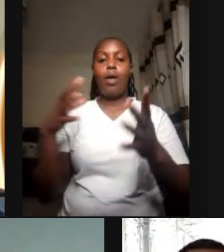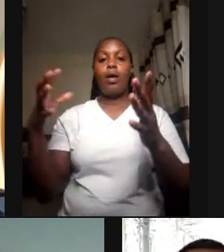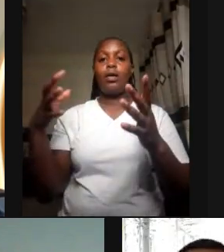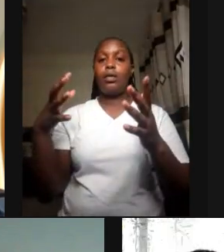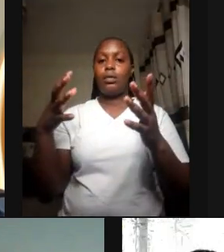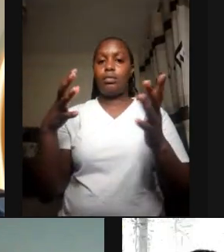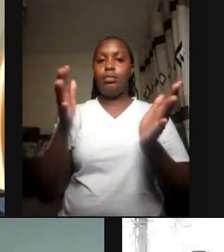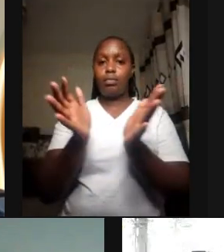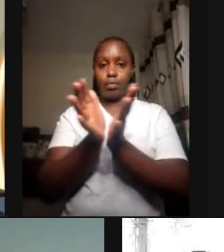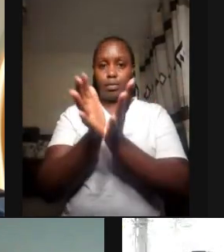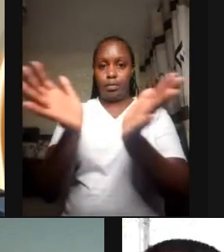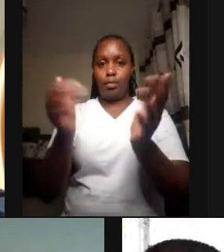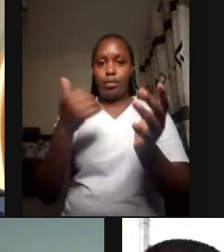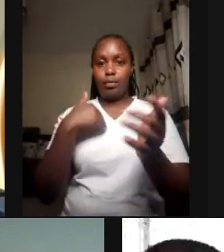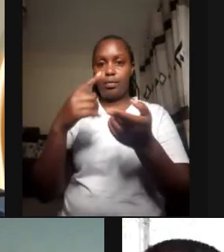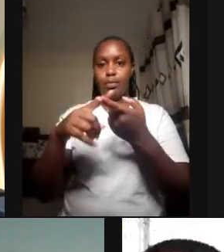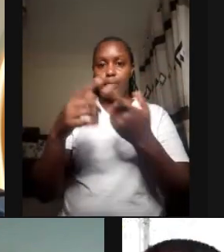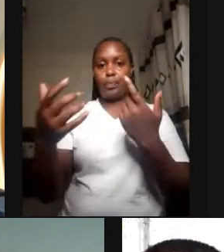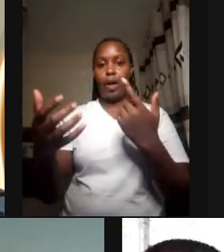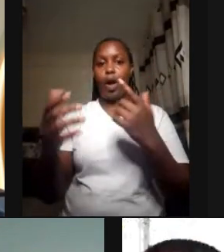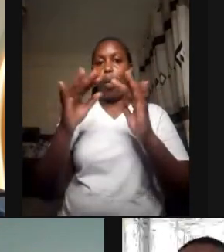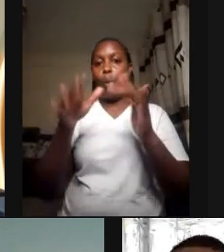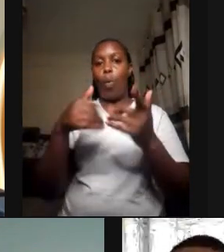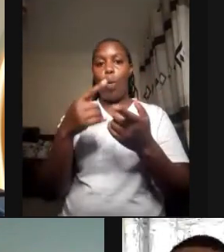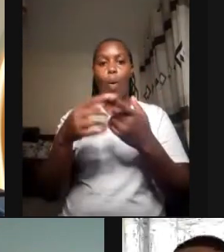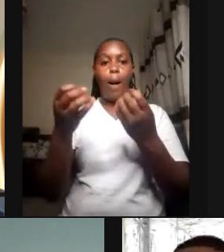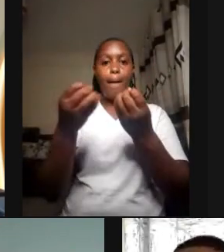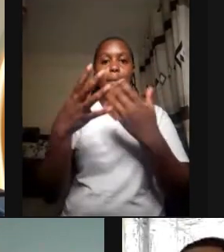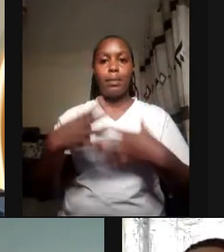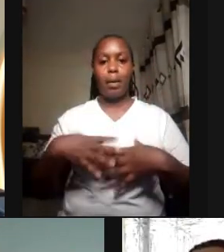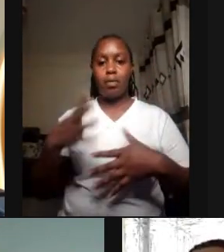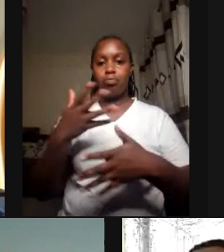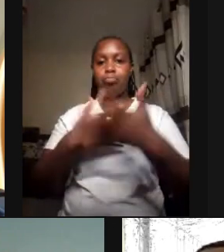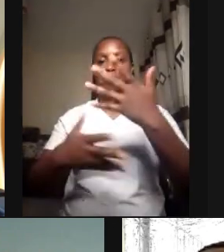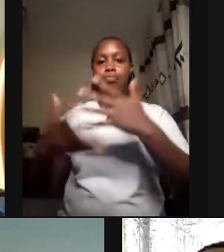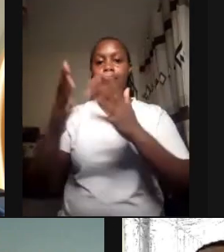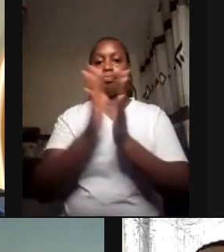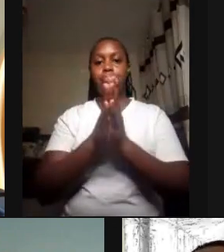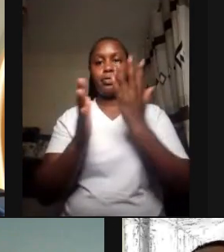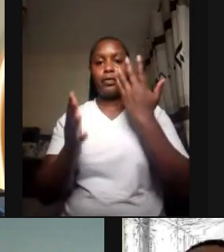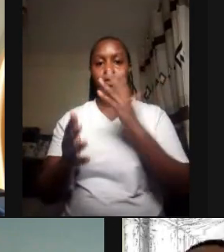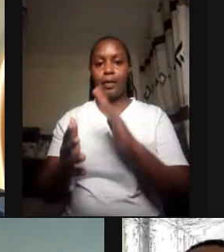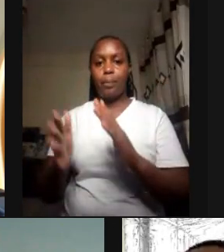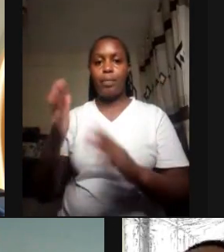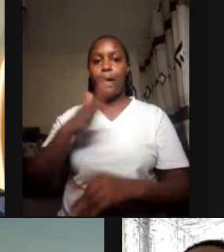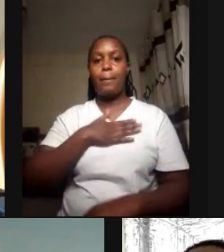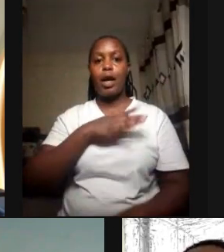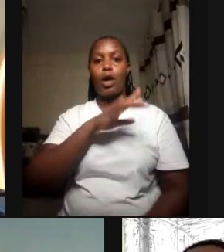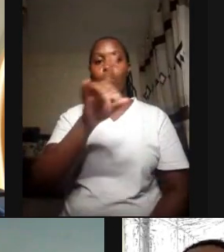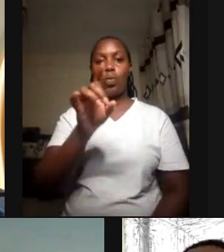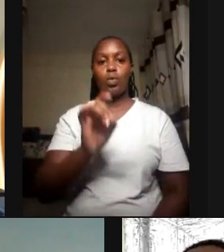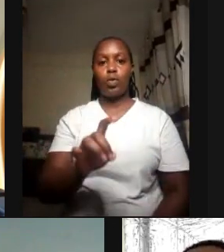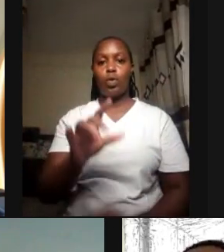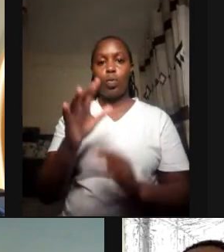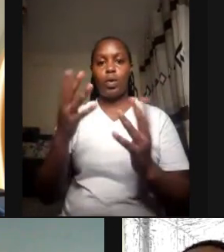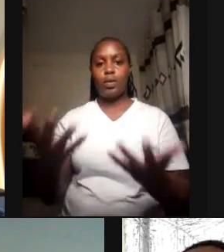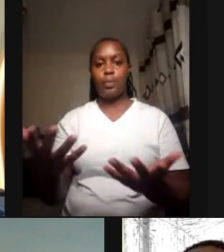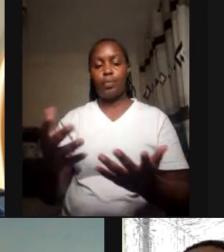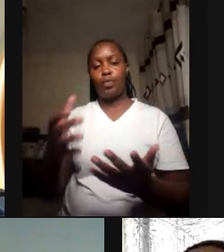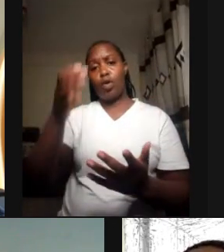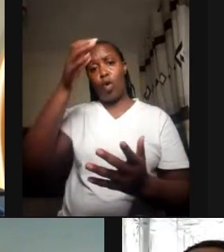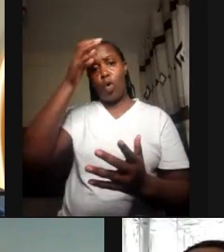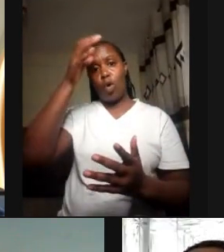niche that our posts have gotten to. So my question to you, Alan, kindly, how can content creators measure